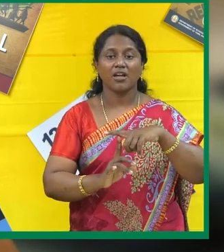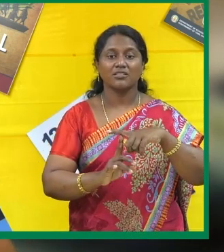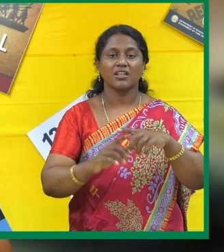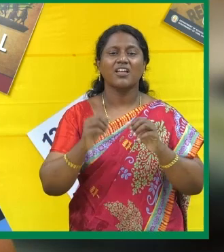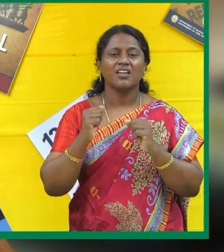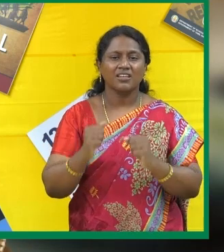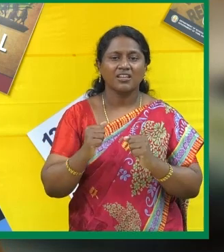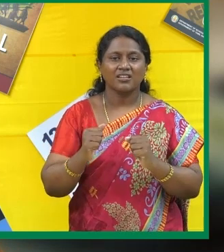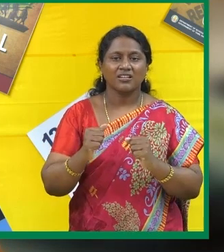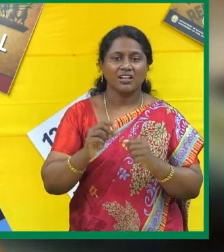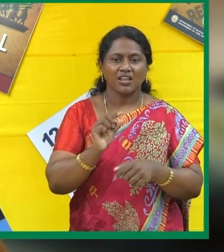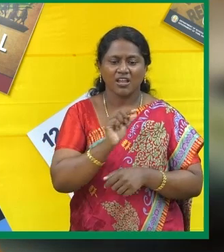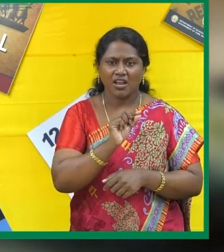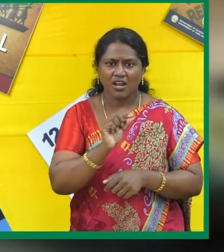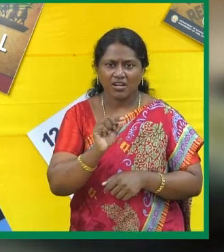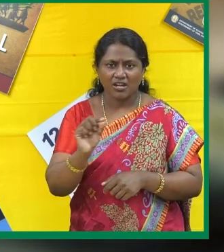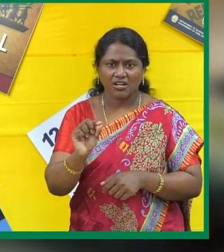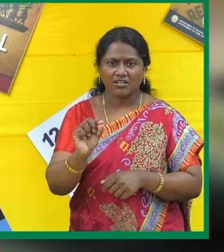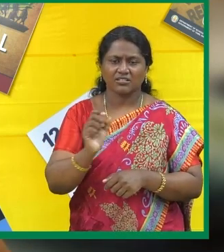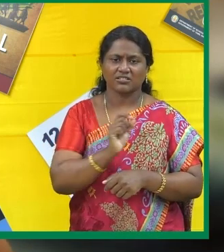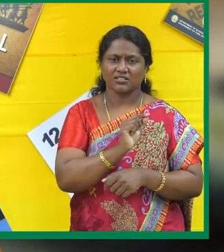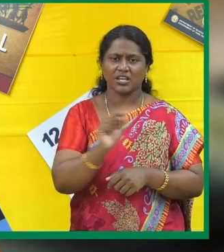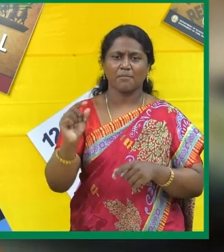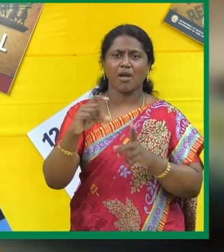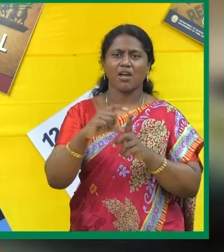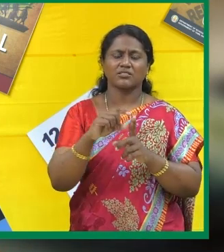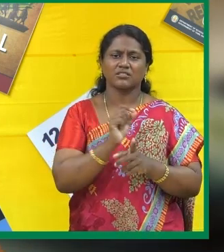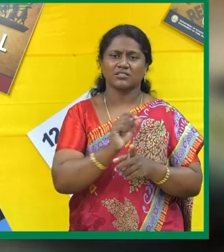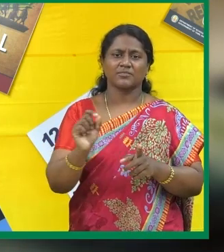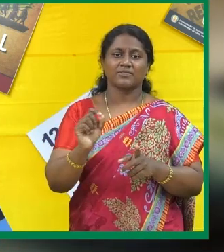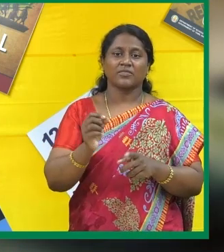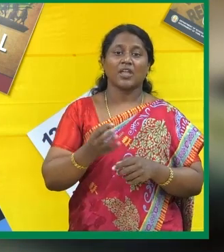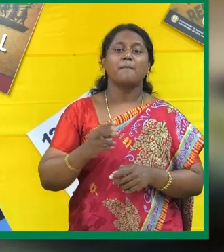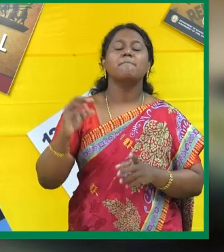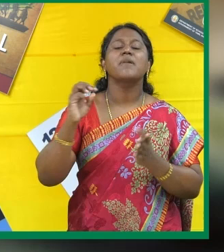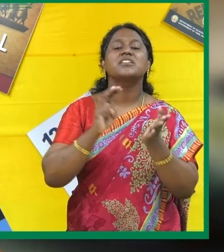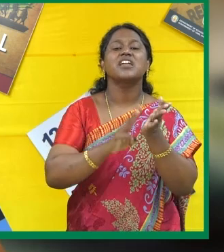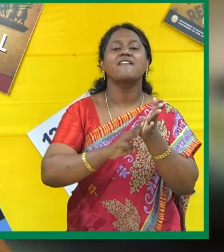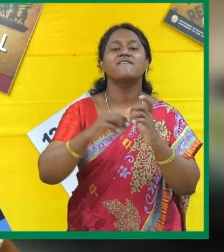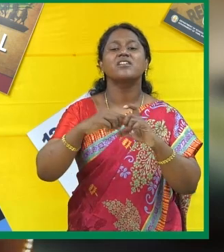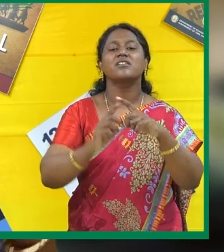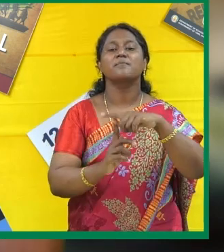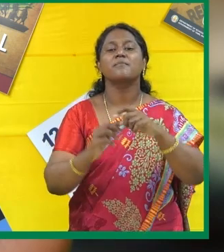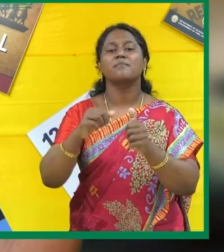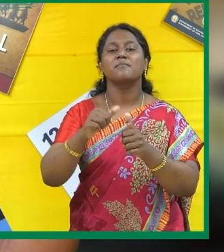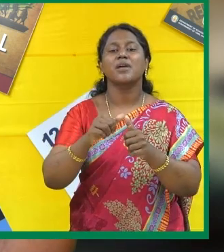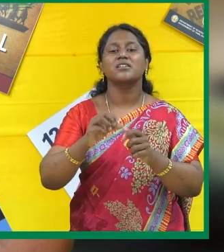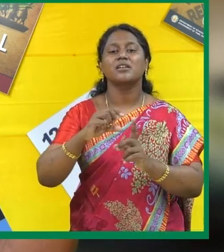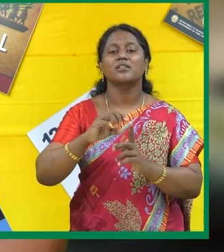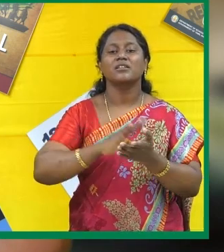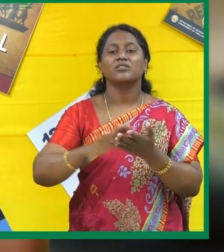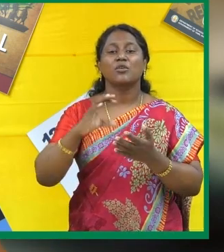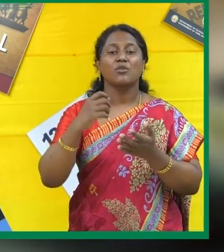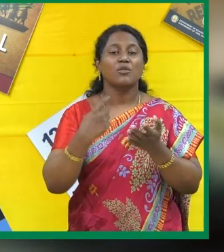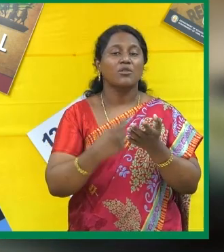Dim past you can underline and you can write, dim past is the metaphor. It refers to the past life that